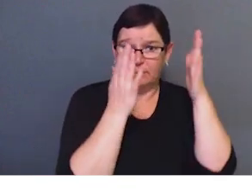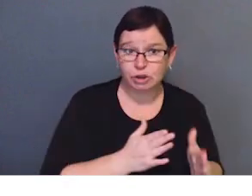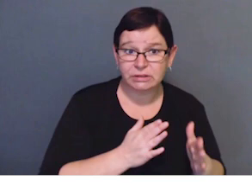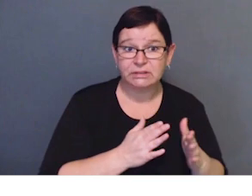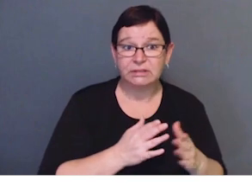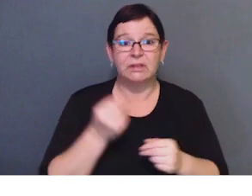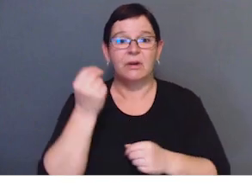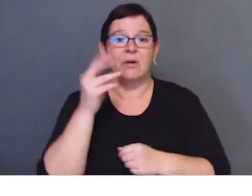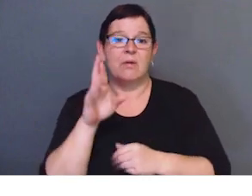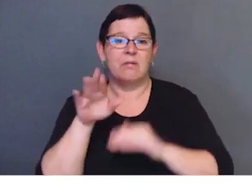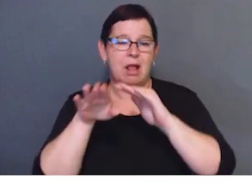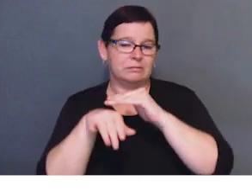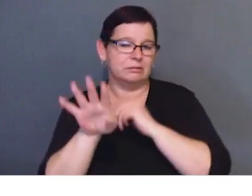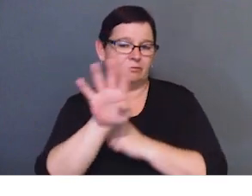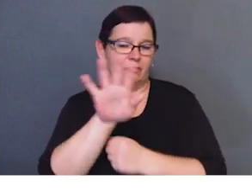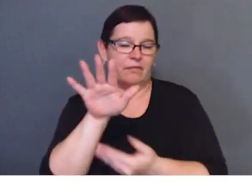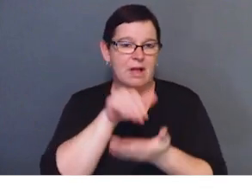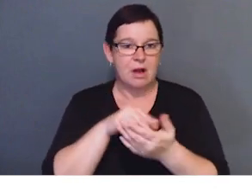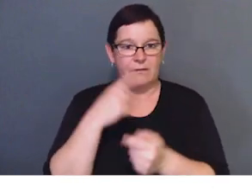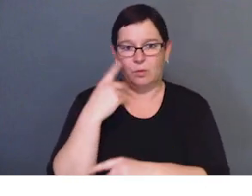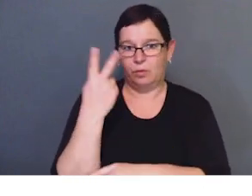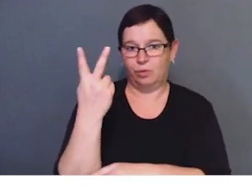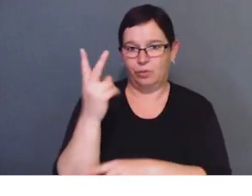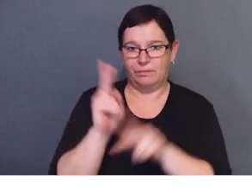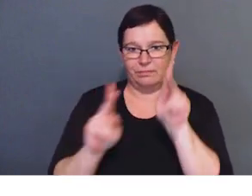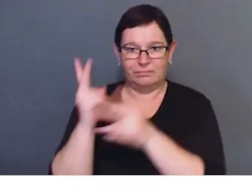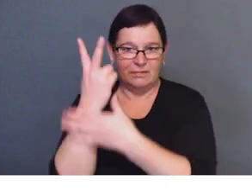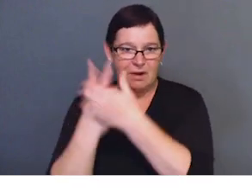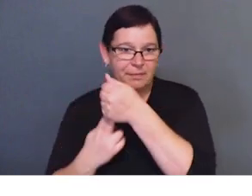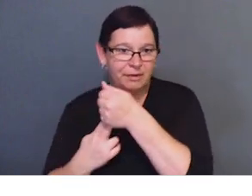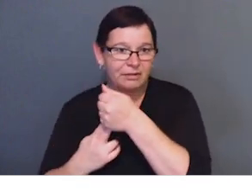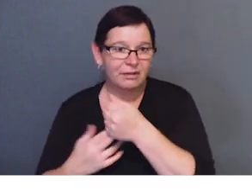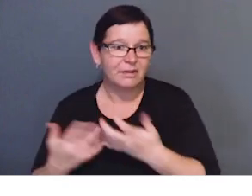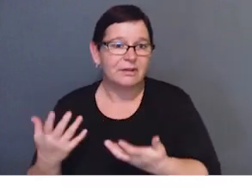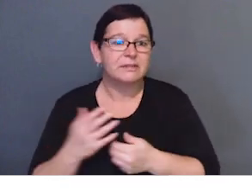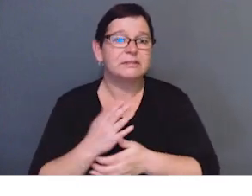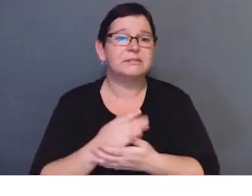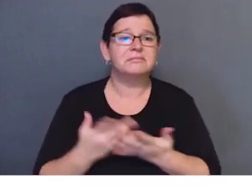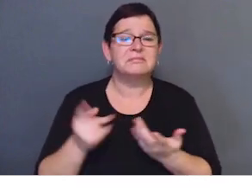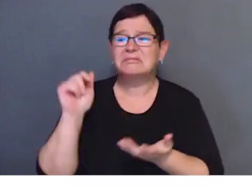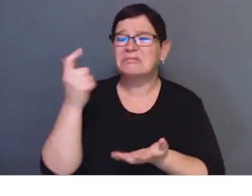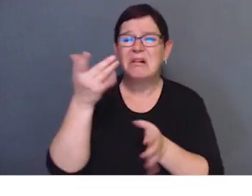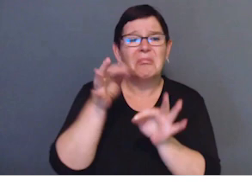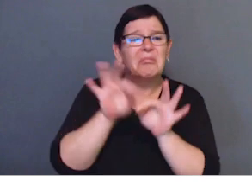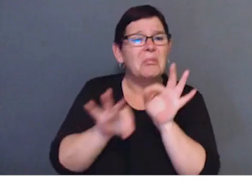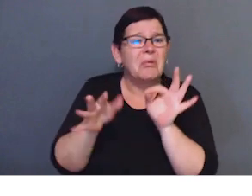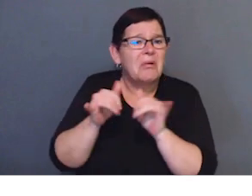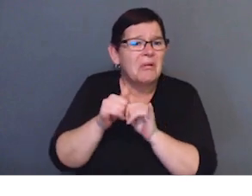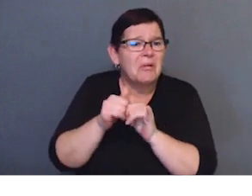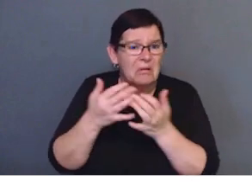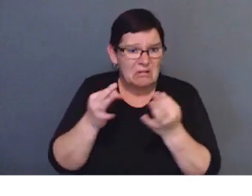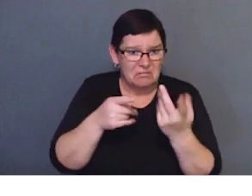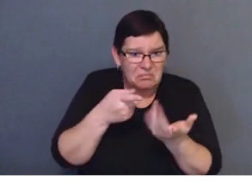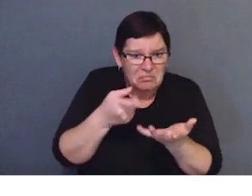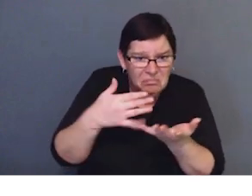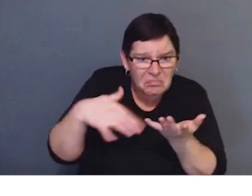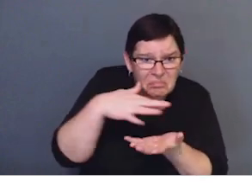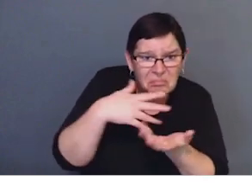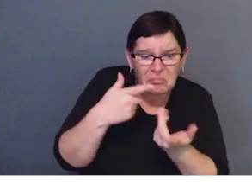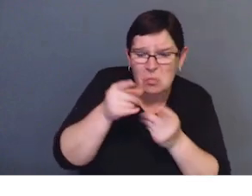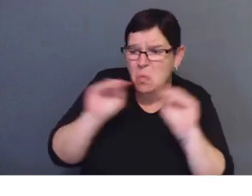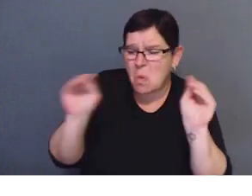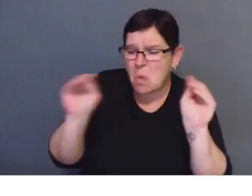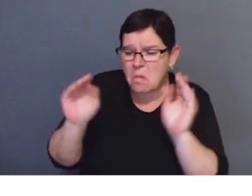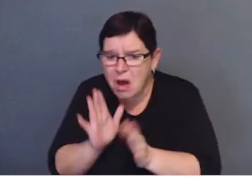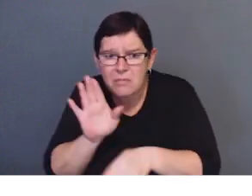Your tax situation is simple if, for example, you don't have a small business or income from a rental property.